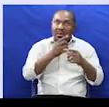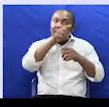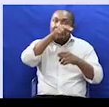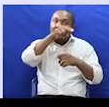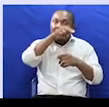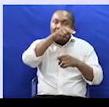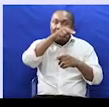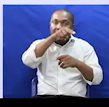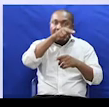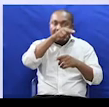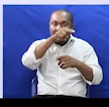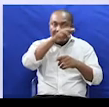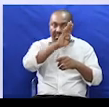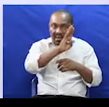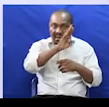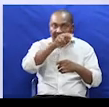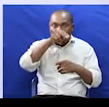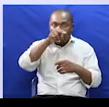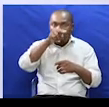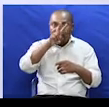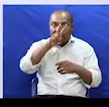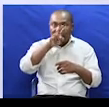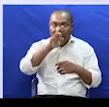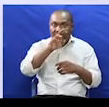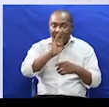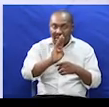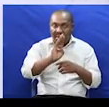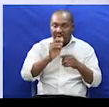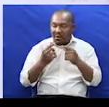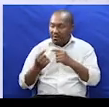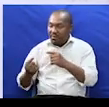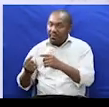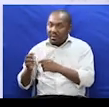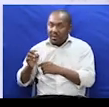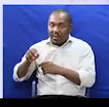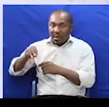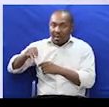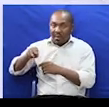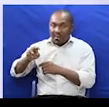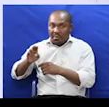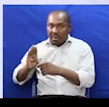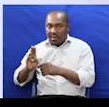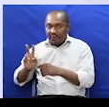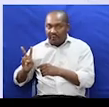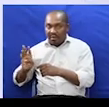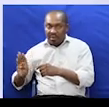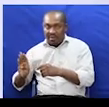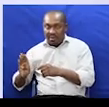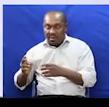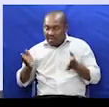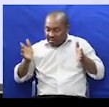to molarity of B, volume of B over number of moles of B. What is this? This is called